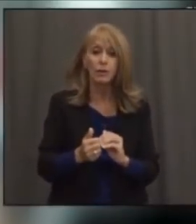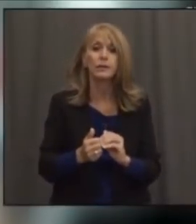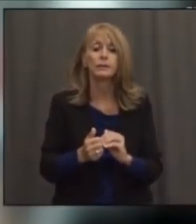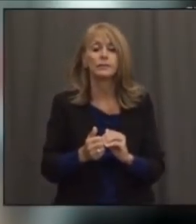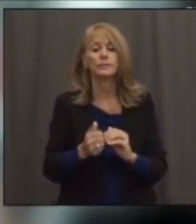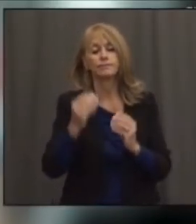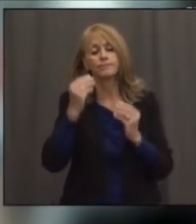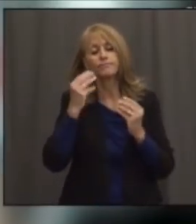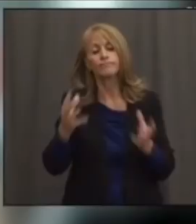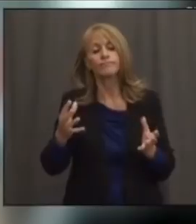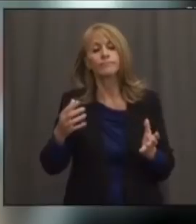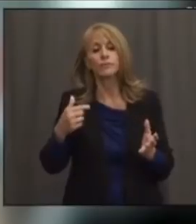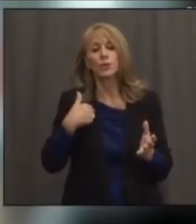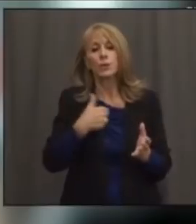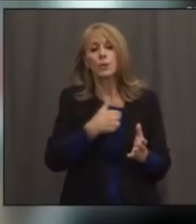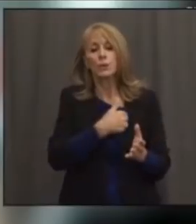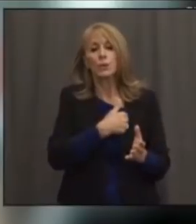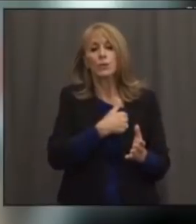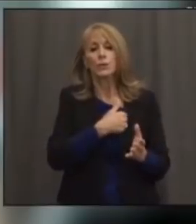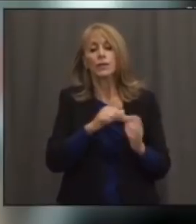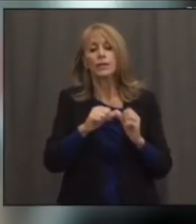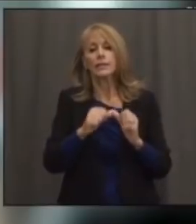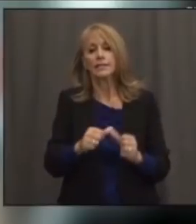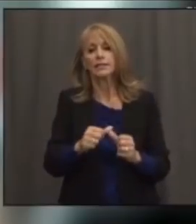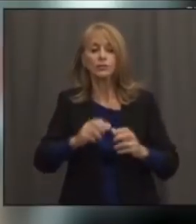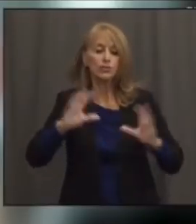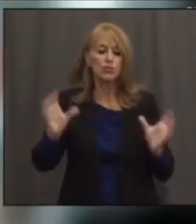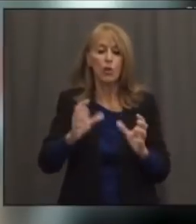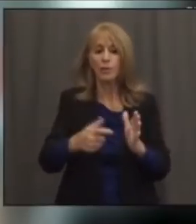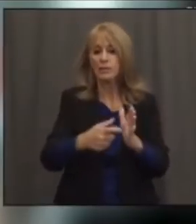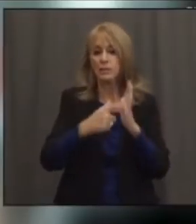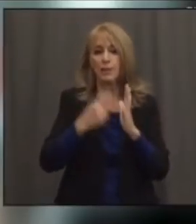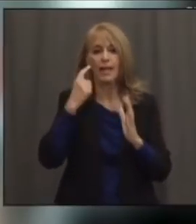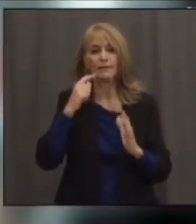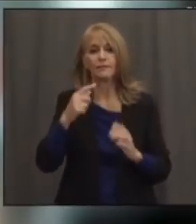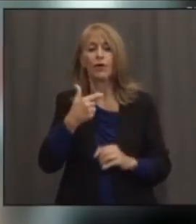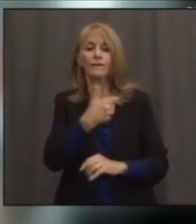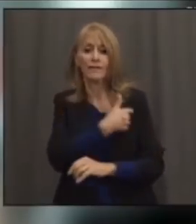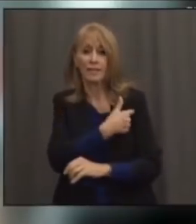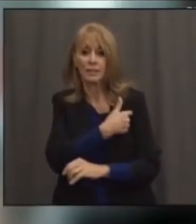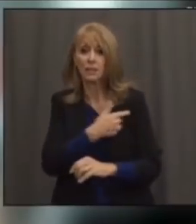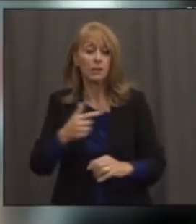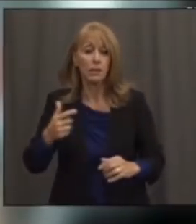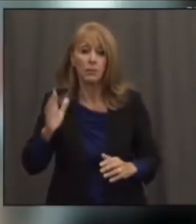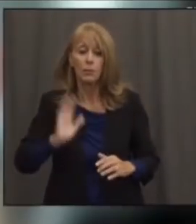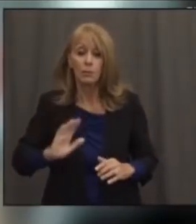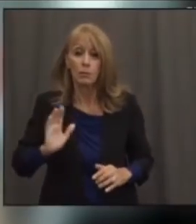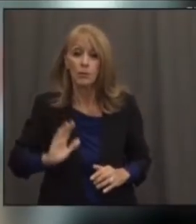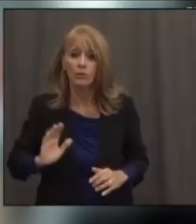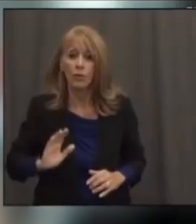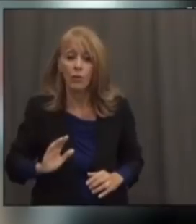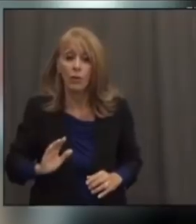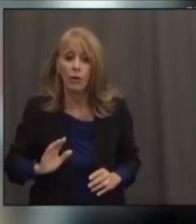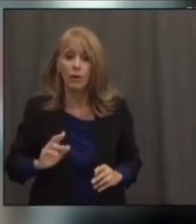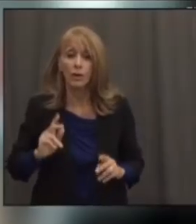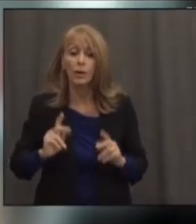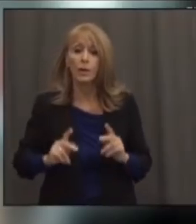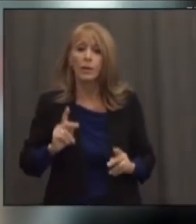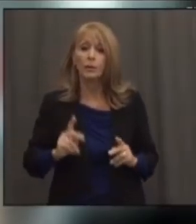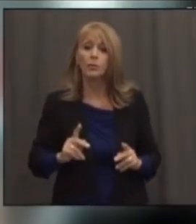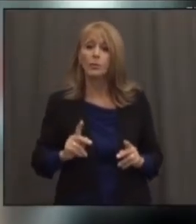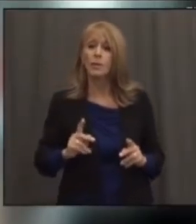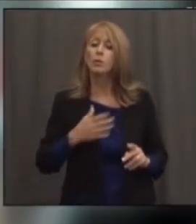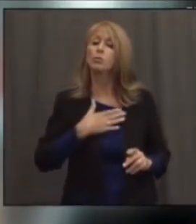off the sort of the robust demand for vaccination, and people who are sort of easily